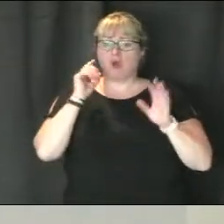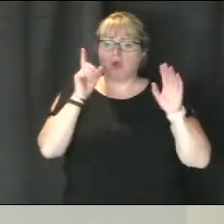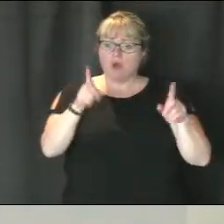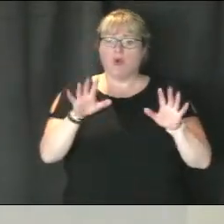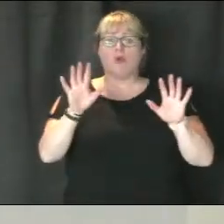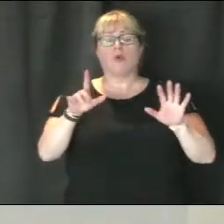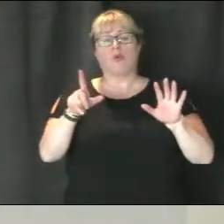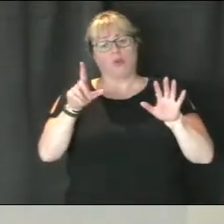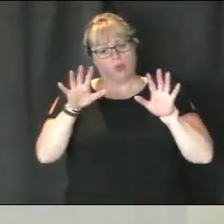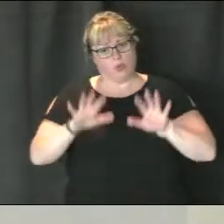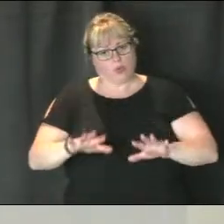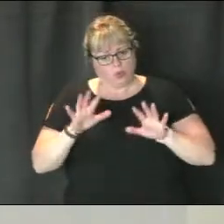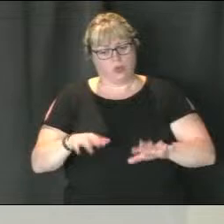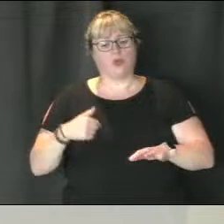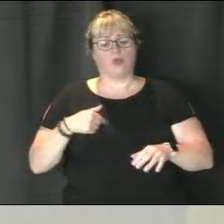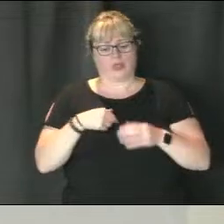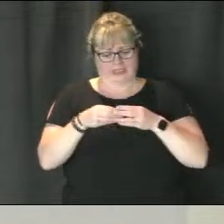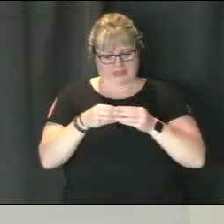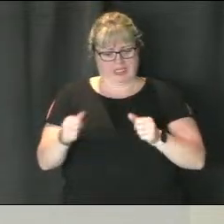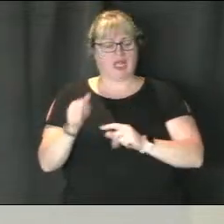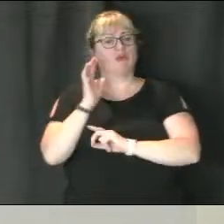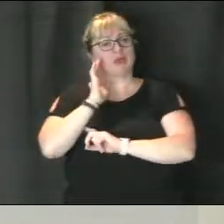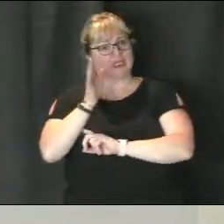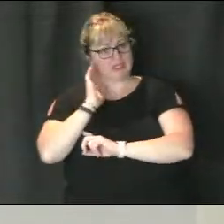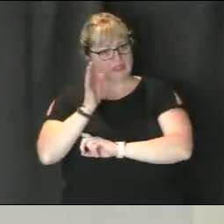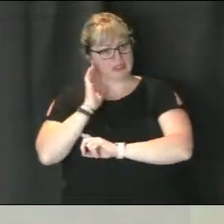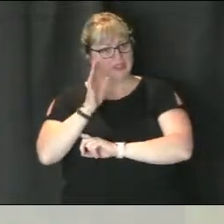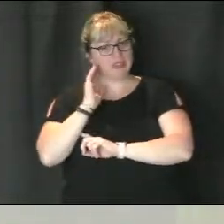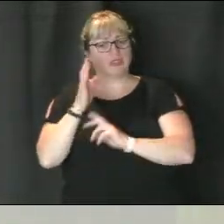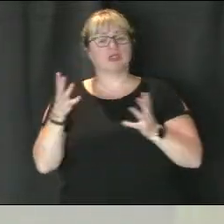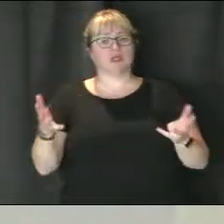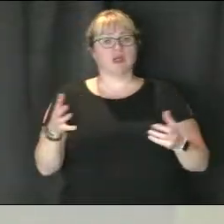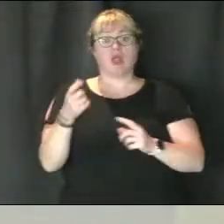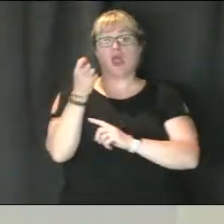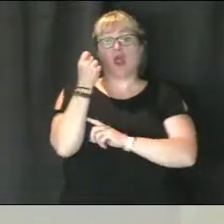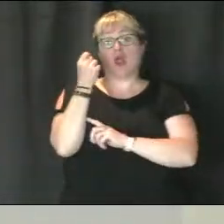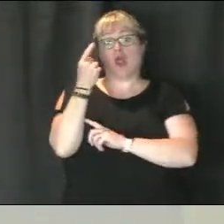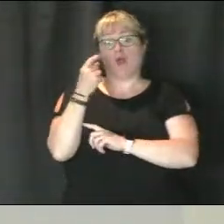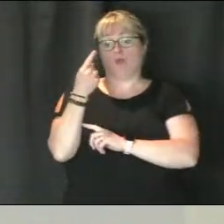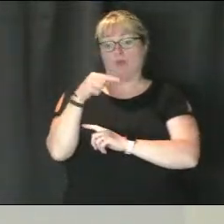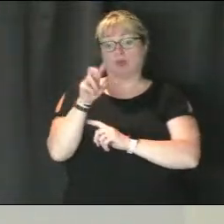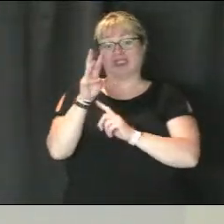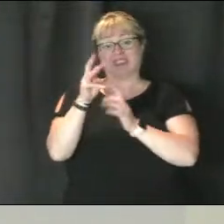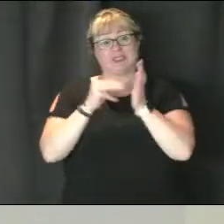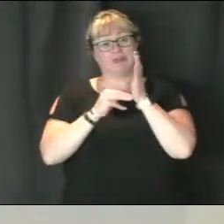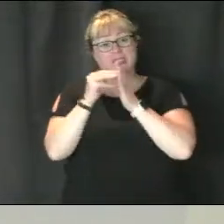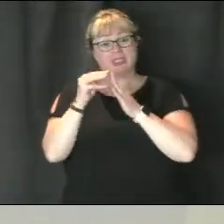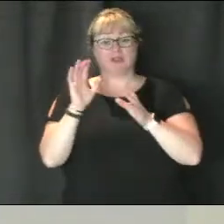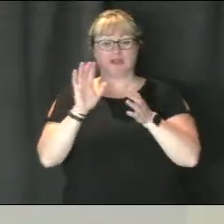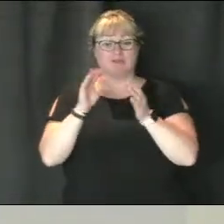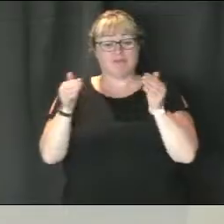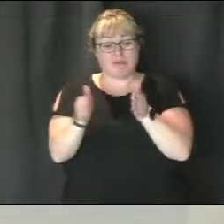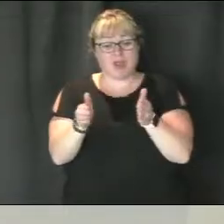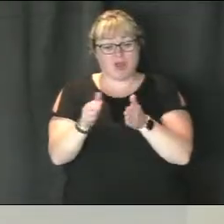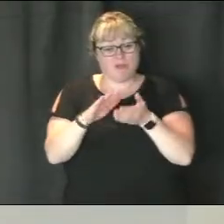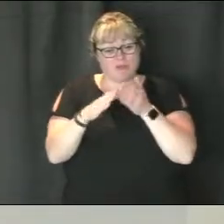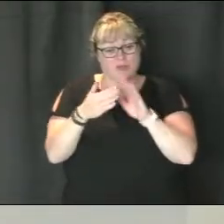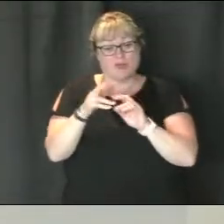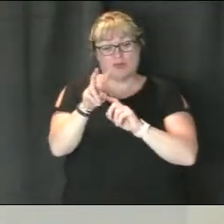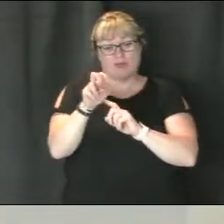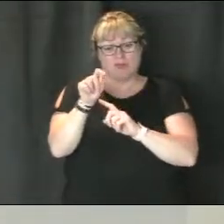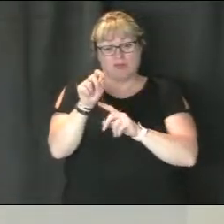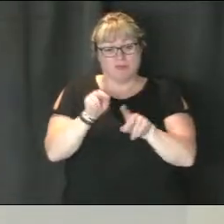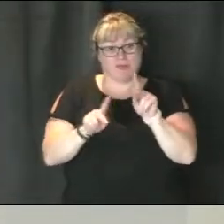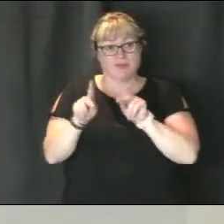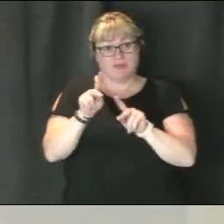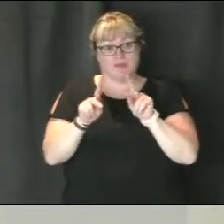relax, we're going to take care of it." But you know, $1.6 million in a little community of 220 people, I